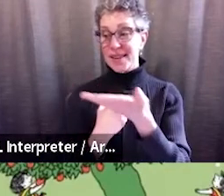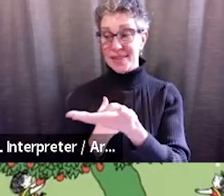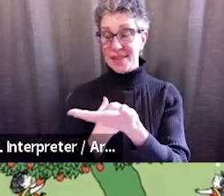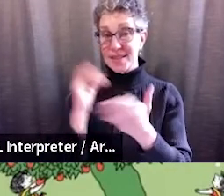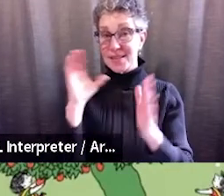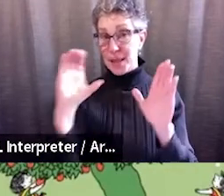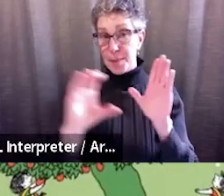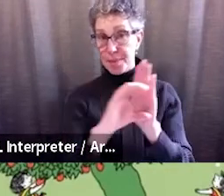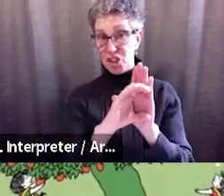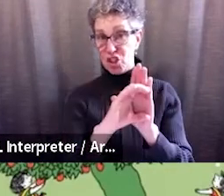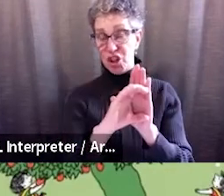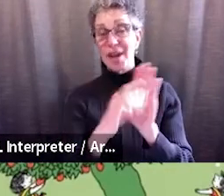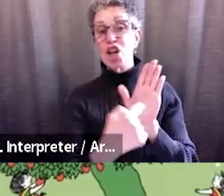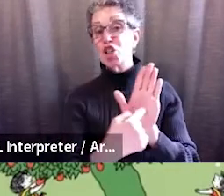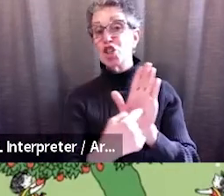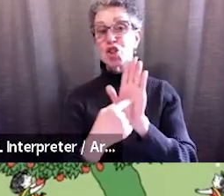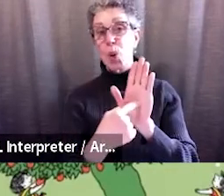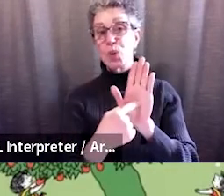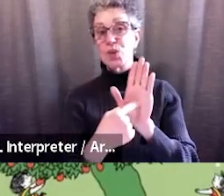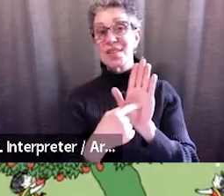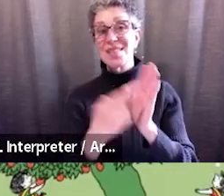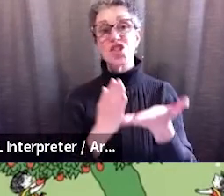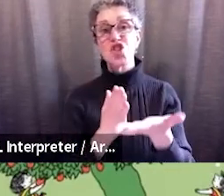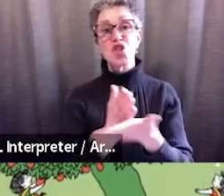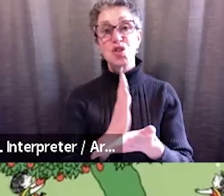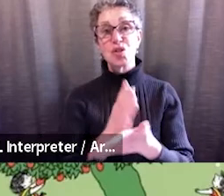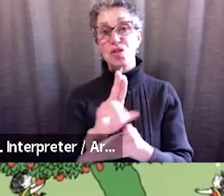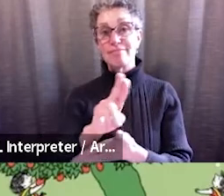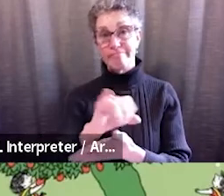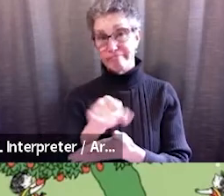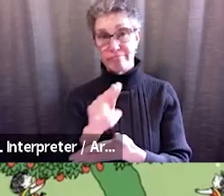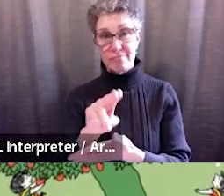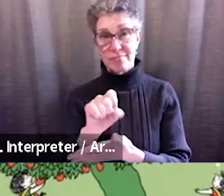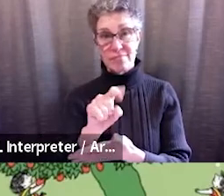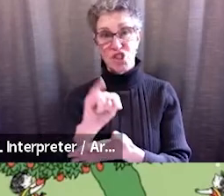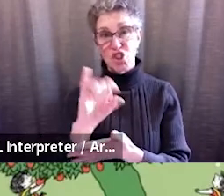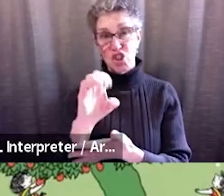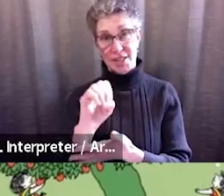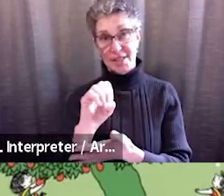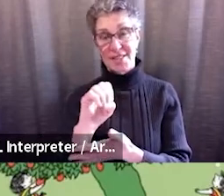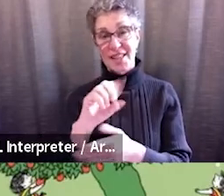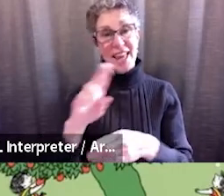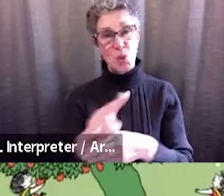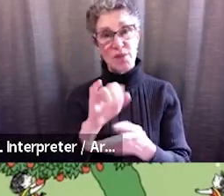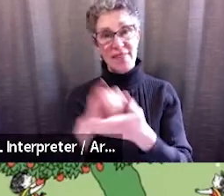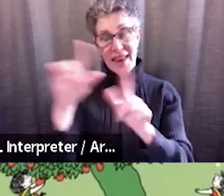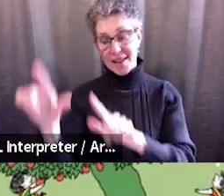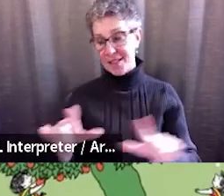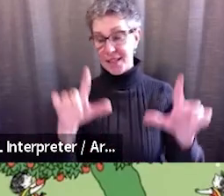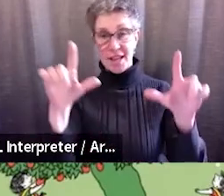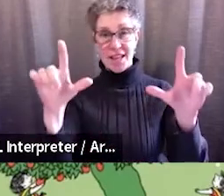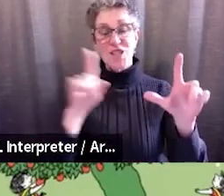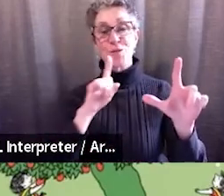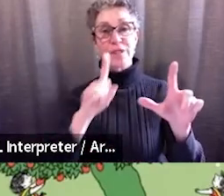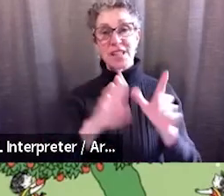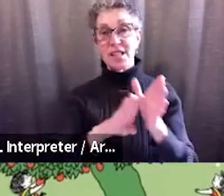justice, anything is possible if we use a justice lens to build these initiatives